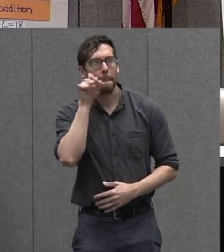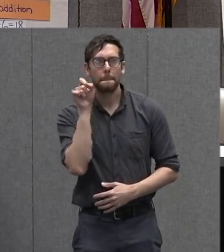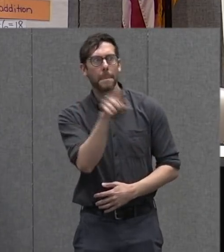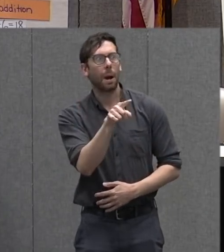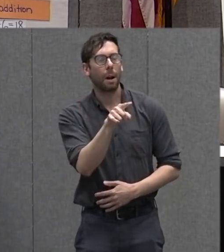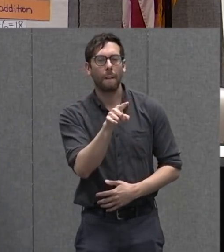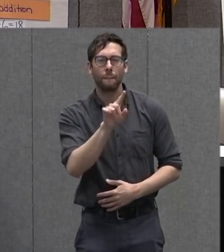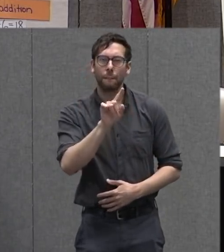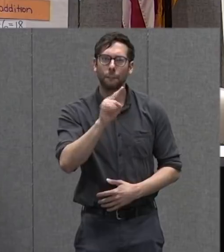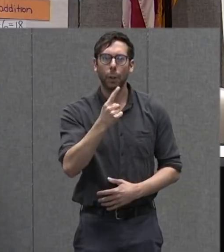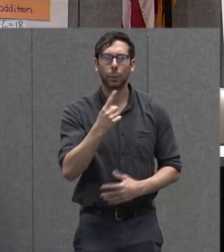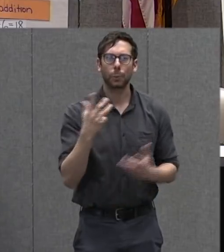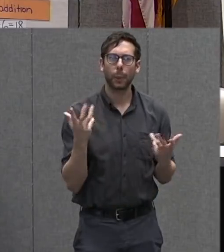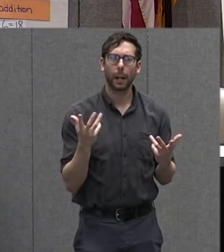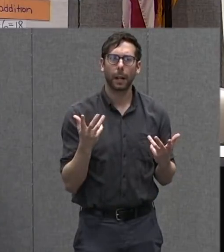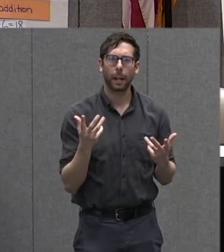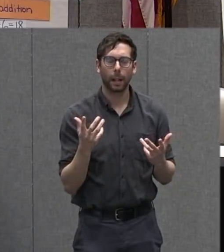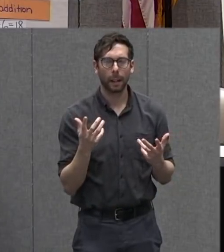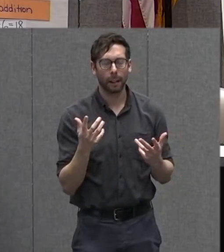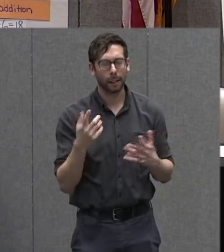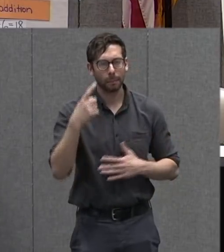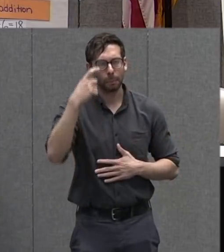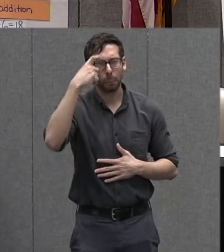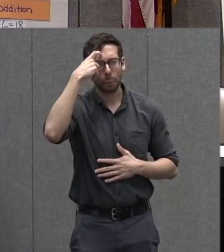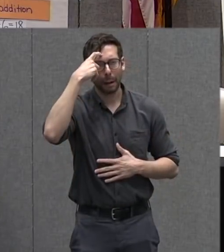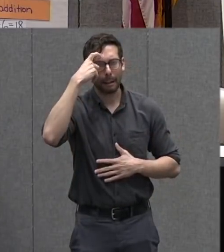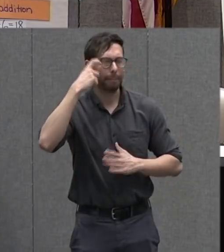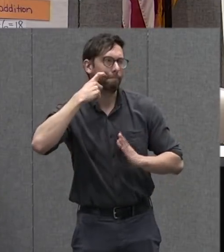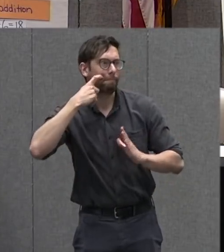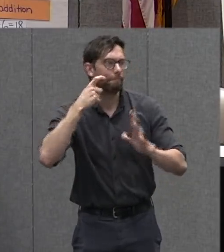first? How many dots do you think there are?